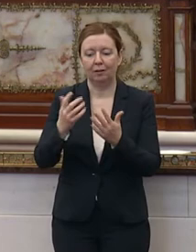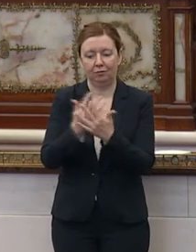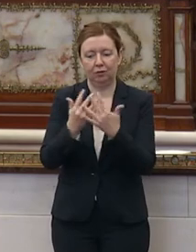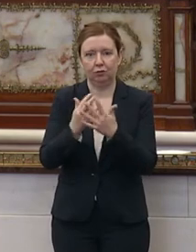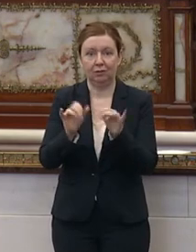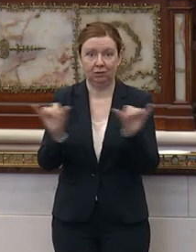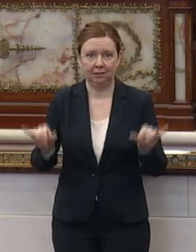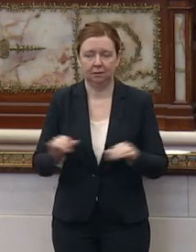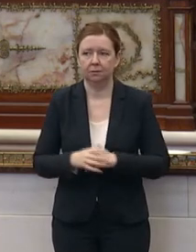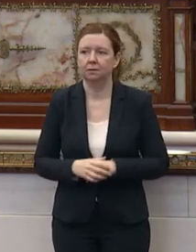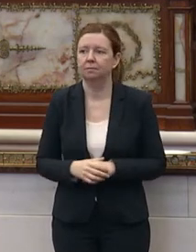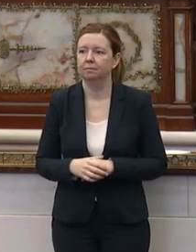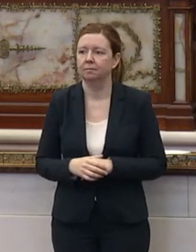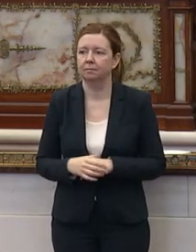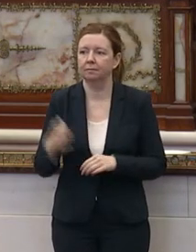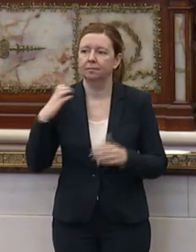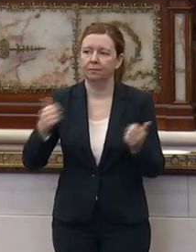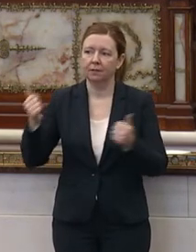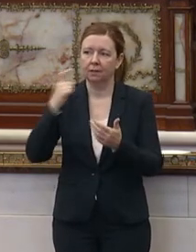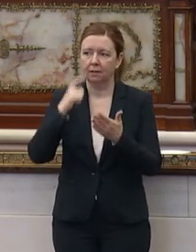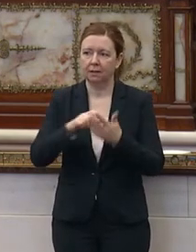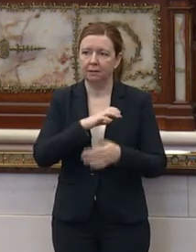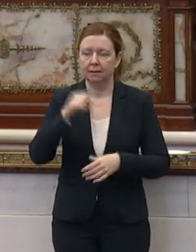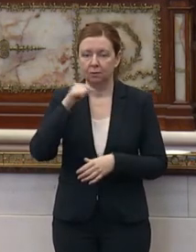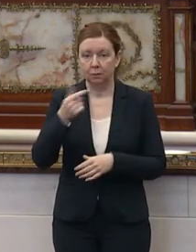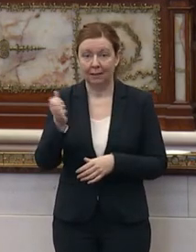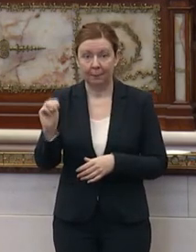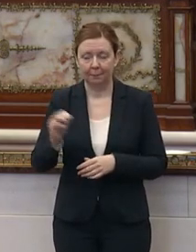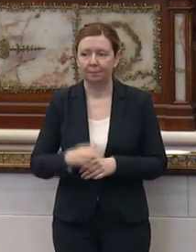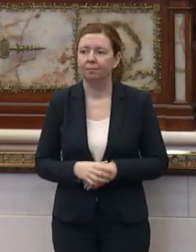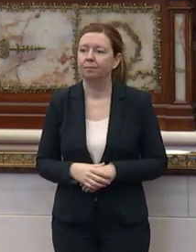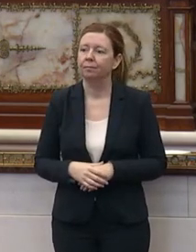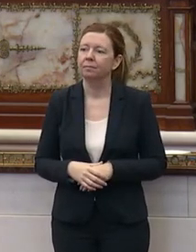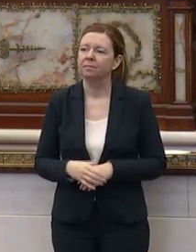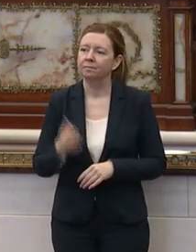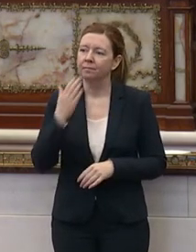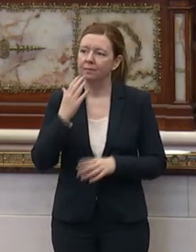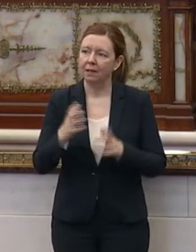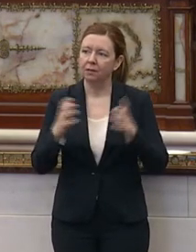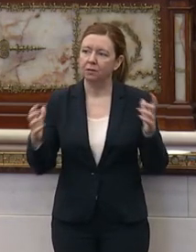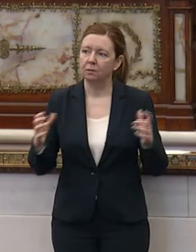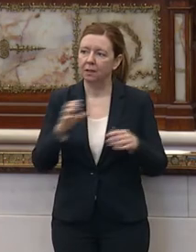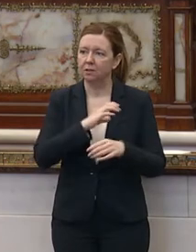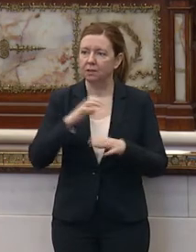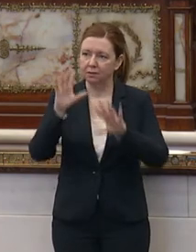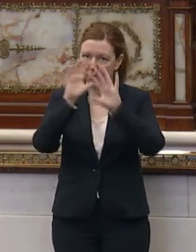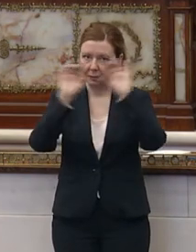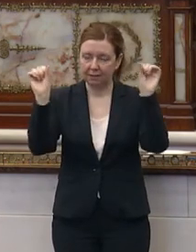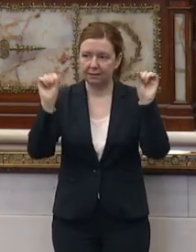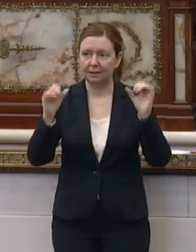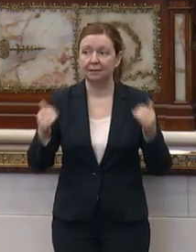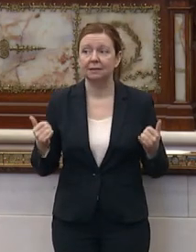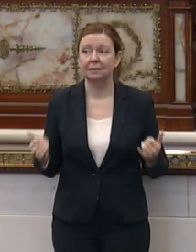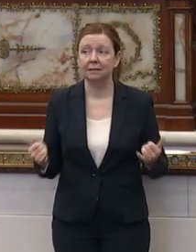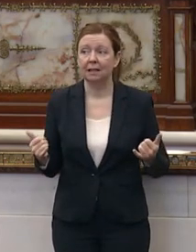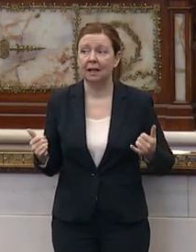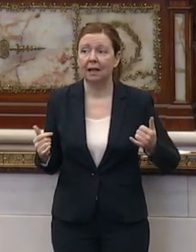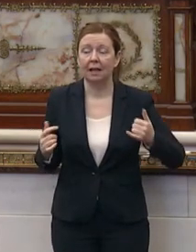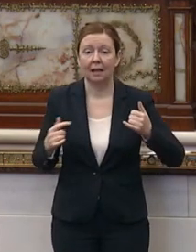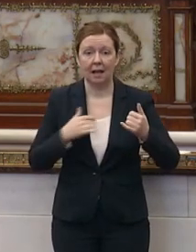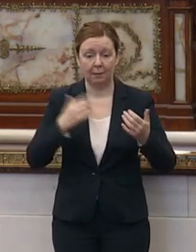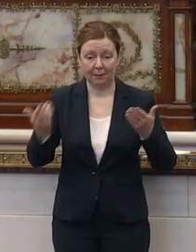filtration systems. Chair recognizes Councilwoman Gimp. Thank you very much, Council President. Today, I